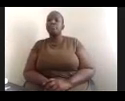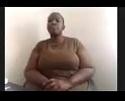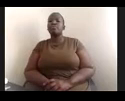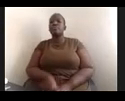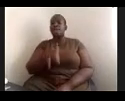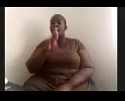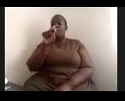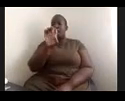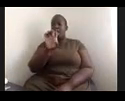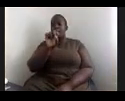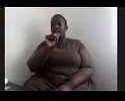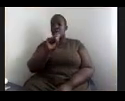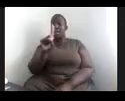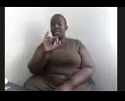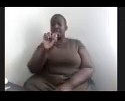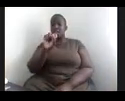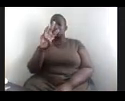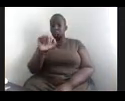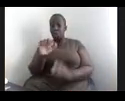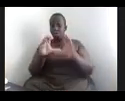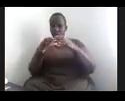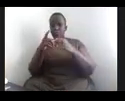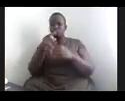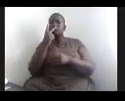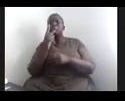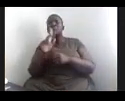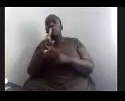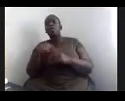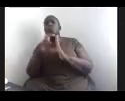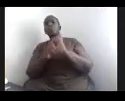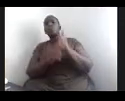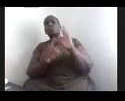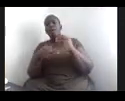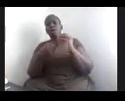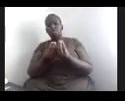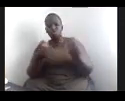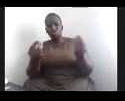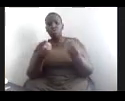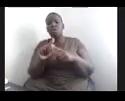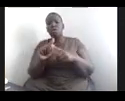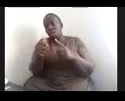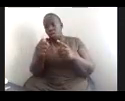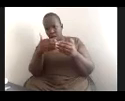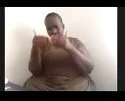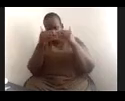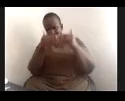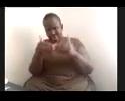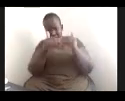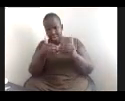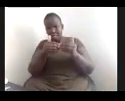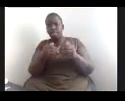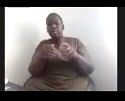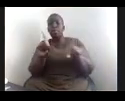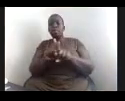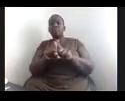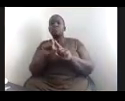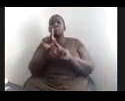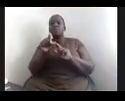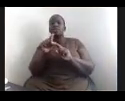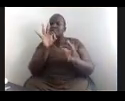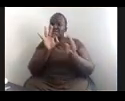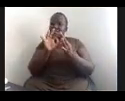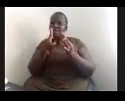Nez's group is going to look at the rules about children and alternative care. And in particular, they're